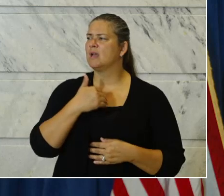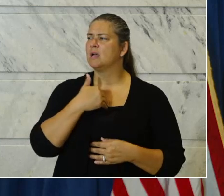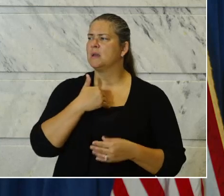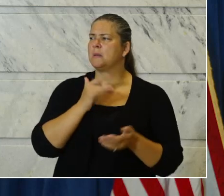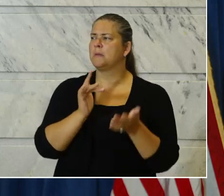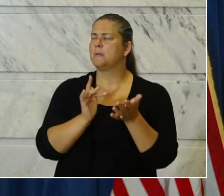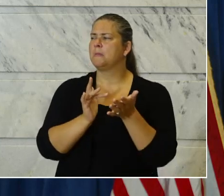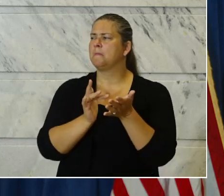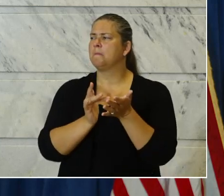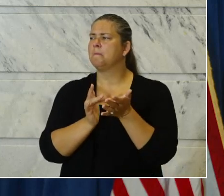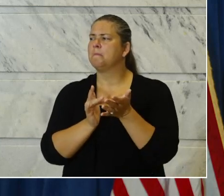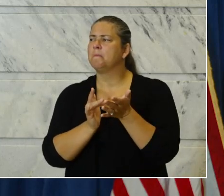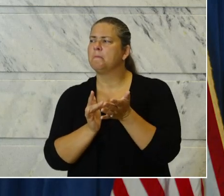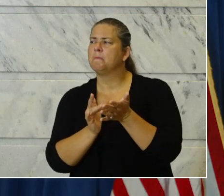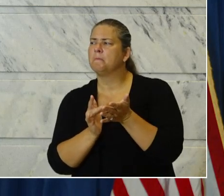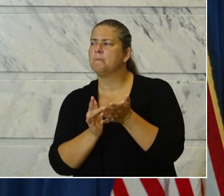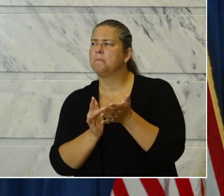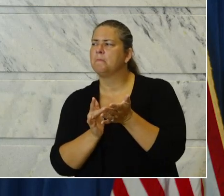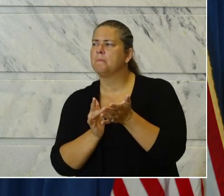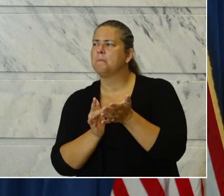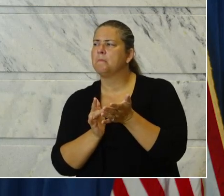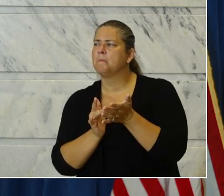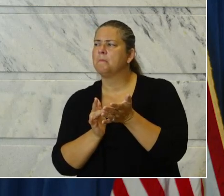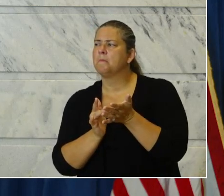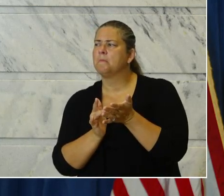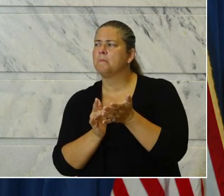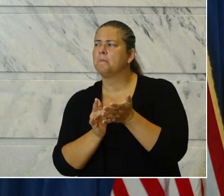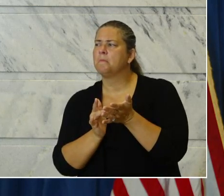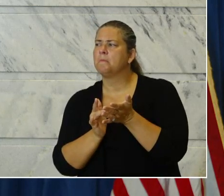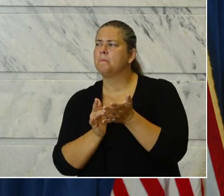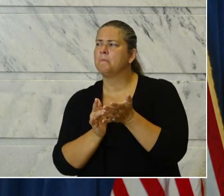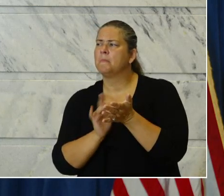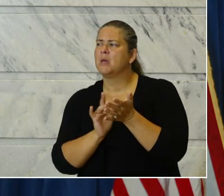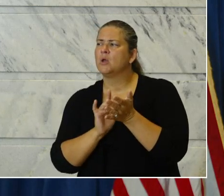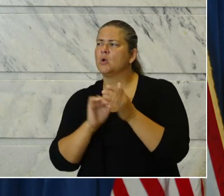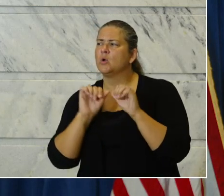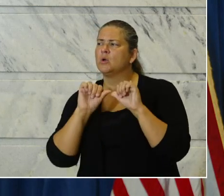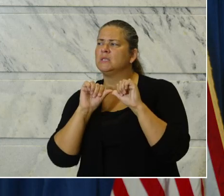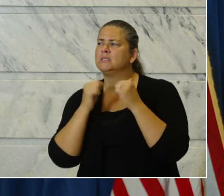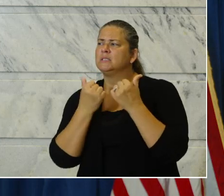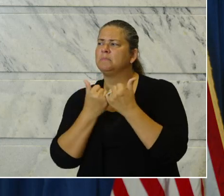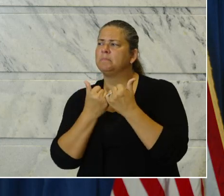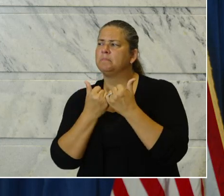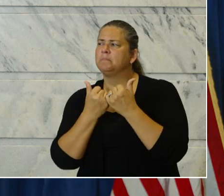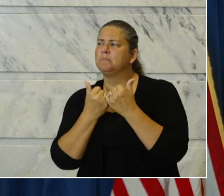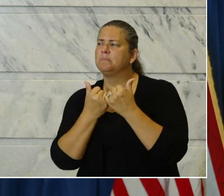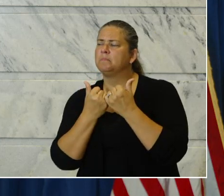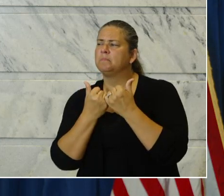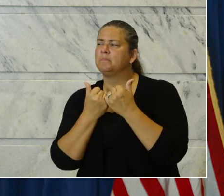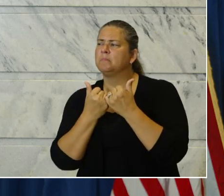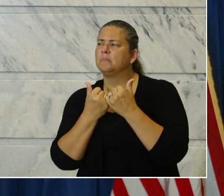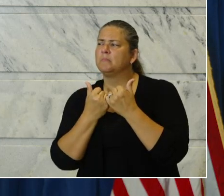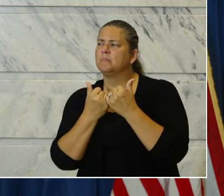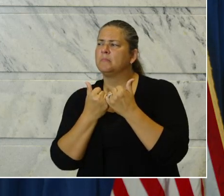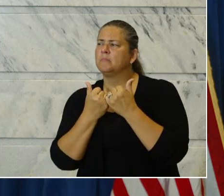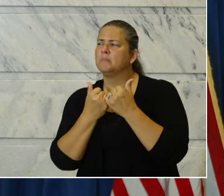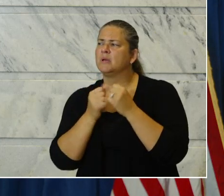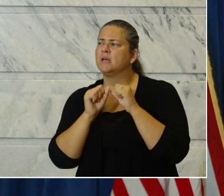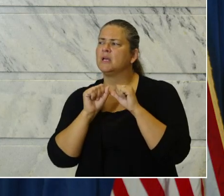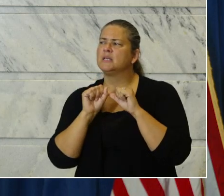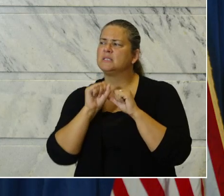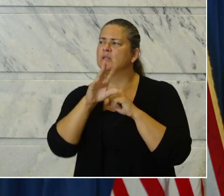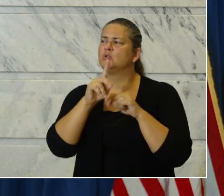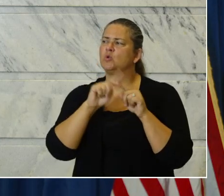that have been sent out to long-term care centers and what have you in the past. Have they been sent out at all recently, or are they